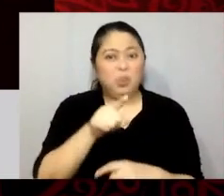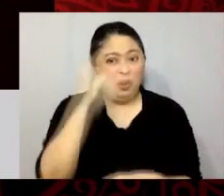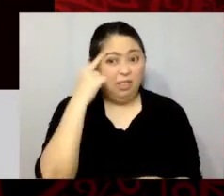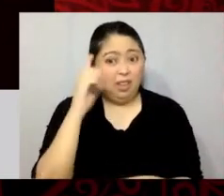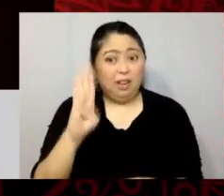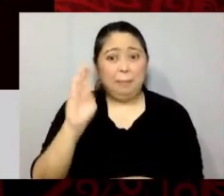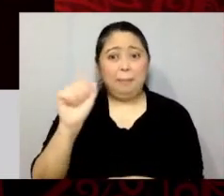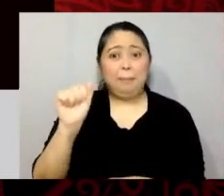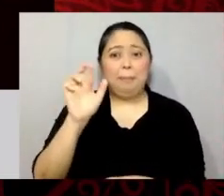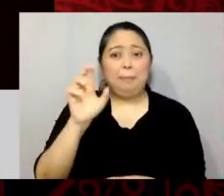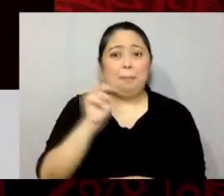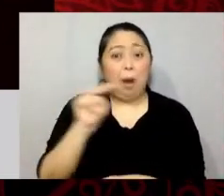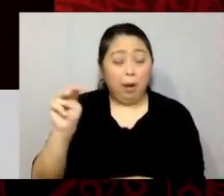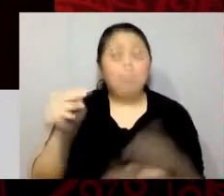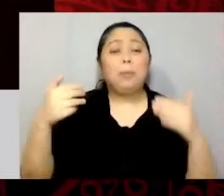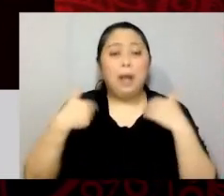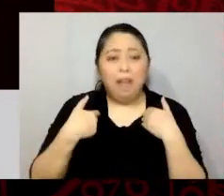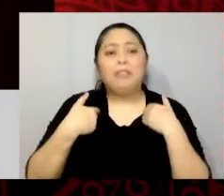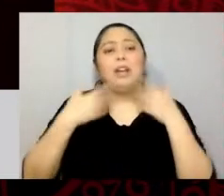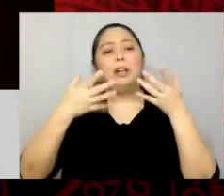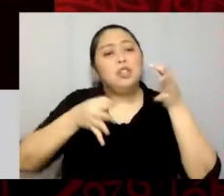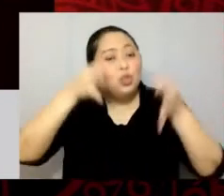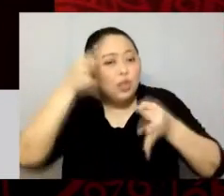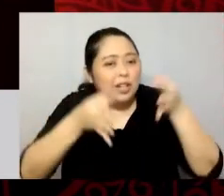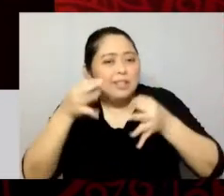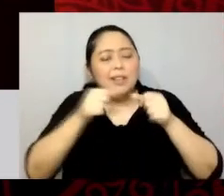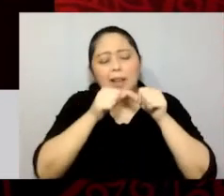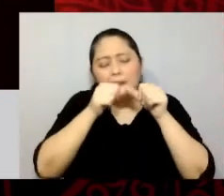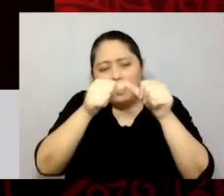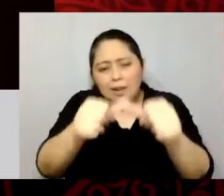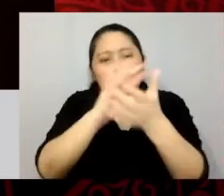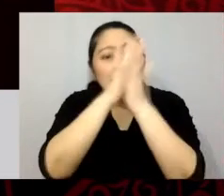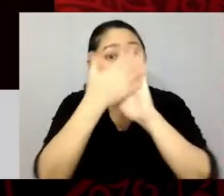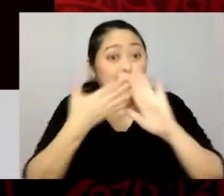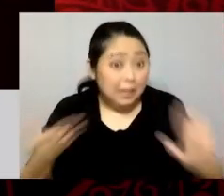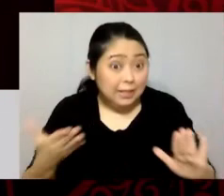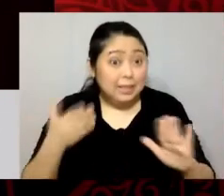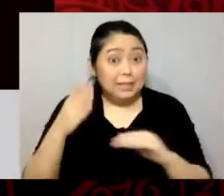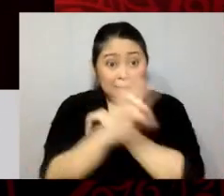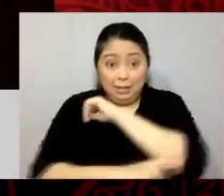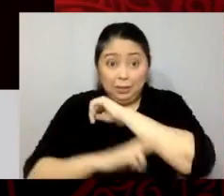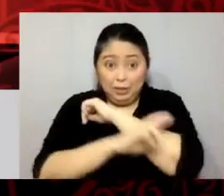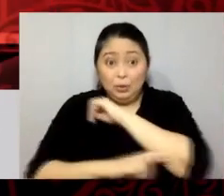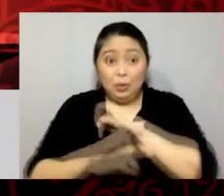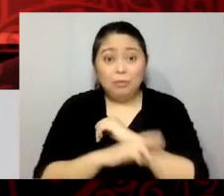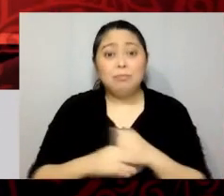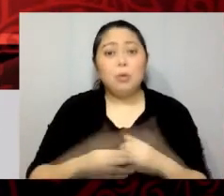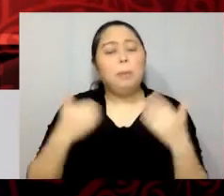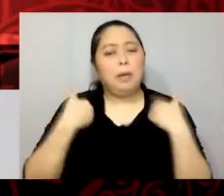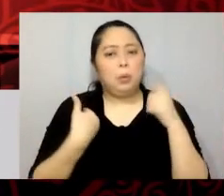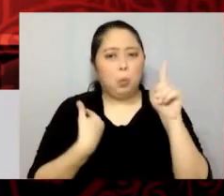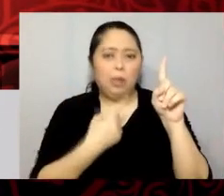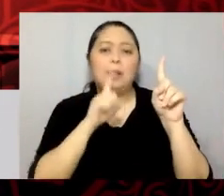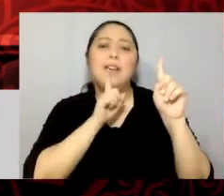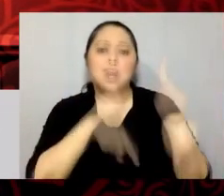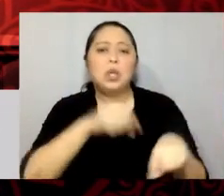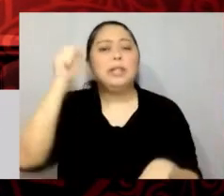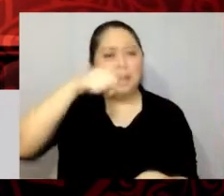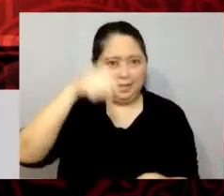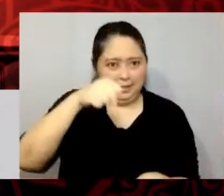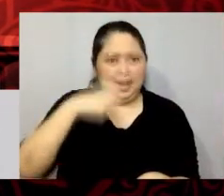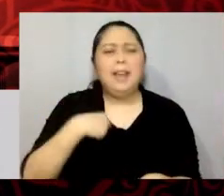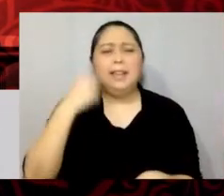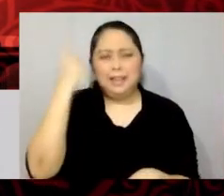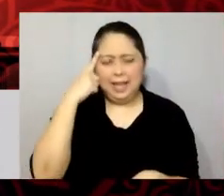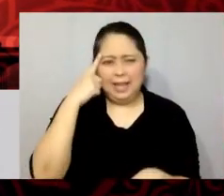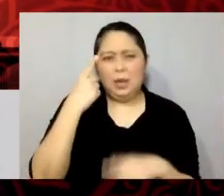in Muslim Mindanao would result in just and lasting peace in the region? Facebook user Prime Ragandang says, yes, one